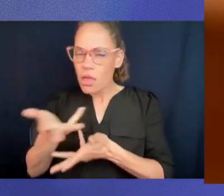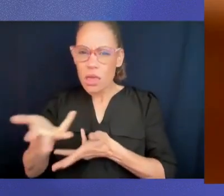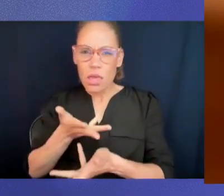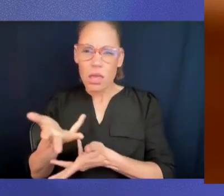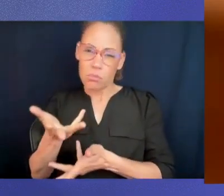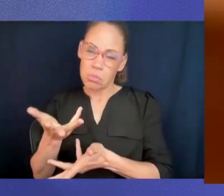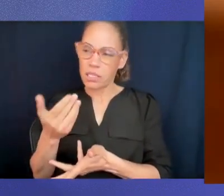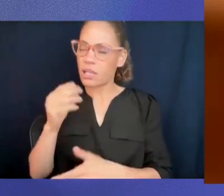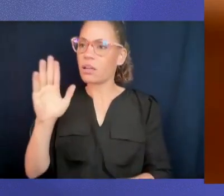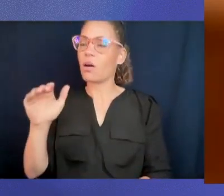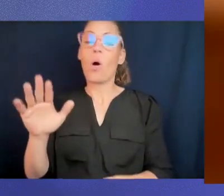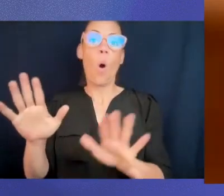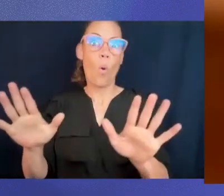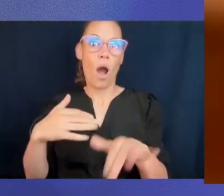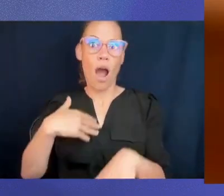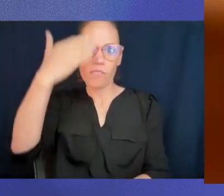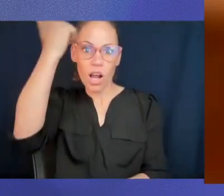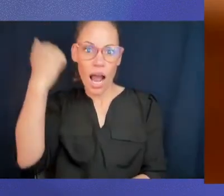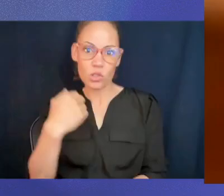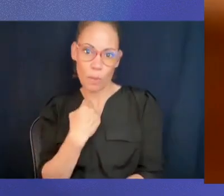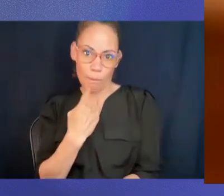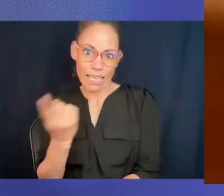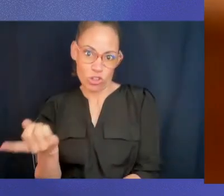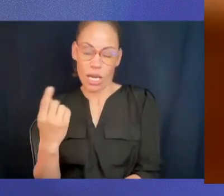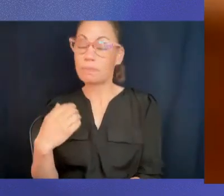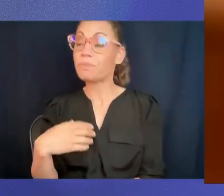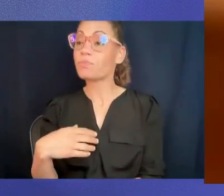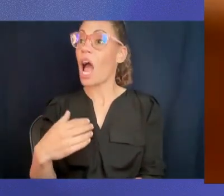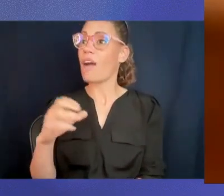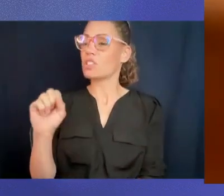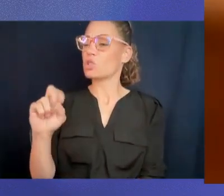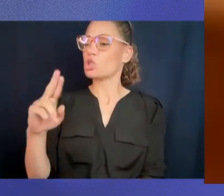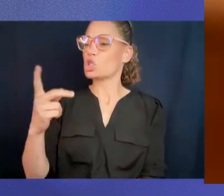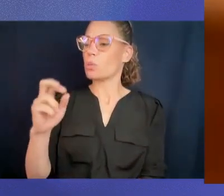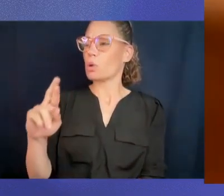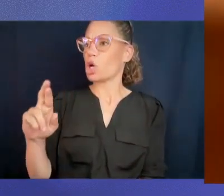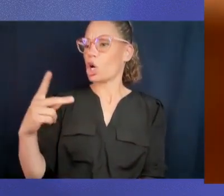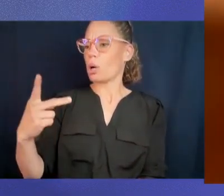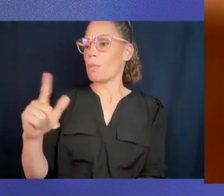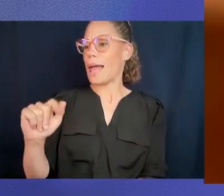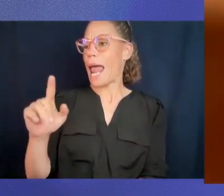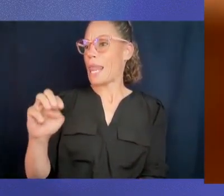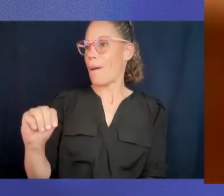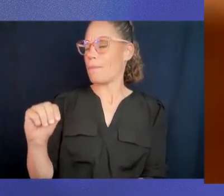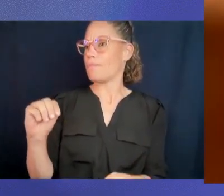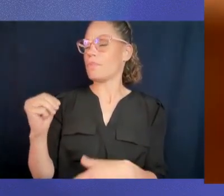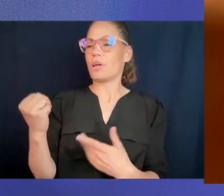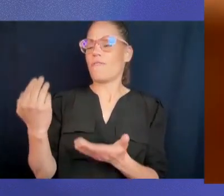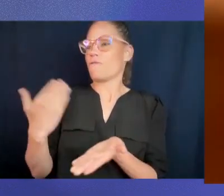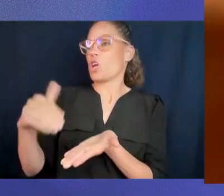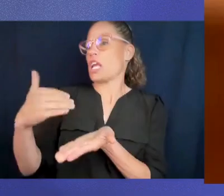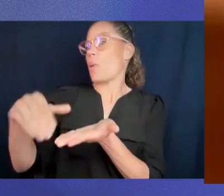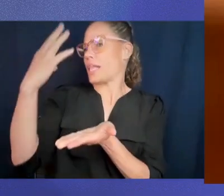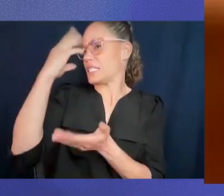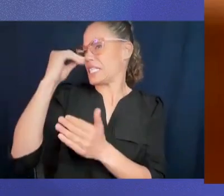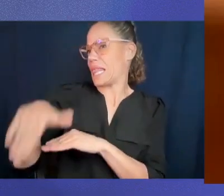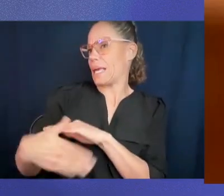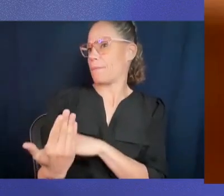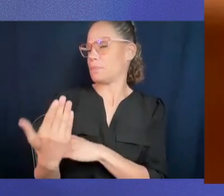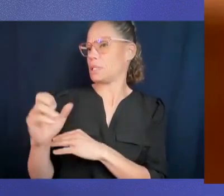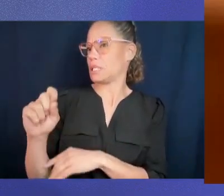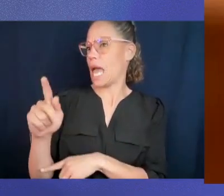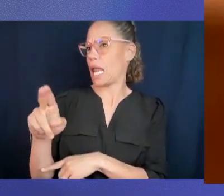oh, by the way, I forgot to mention that I have a super platinum frequent sleeper status with your hotel, and